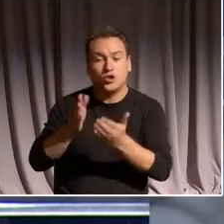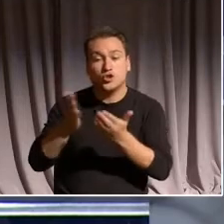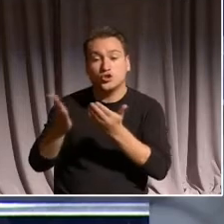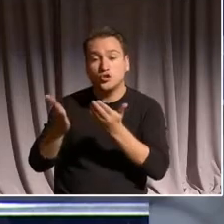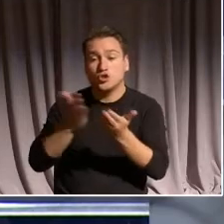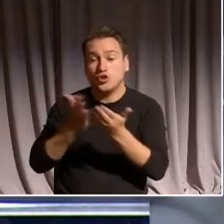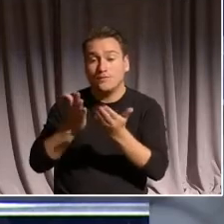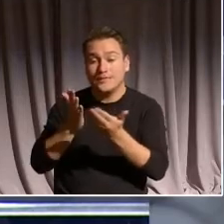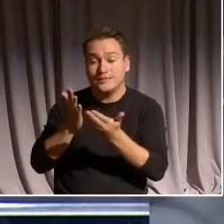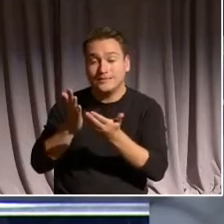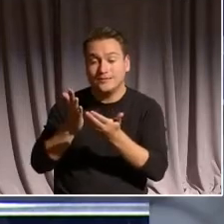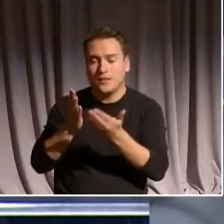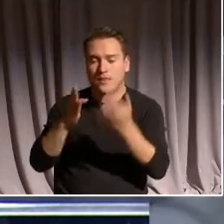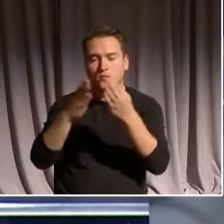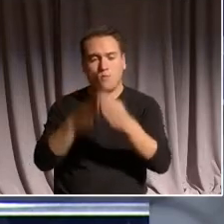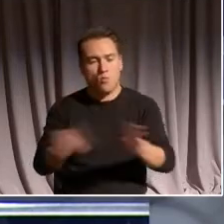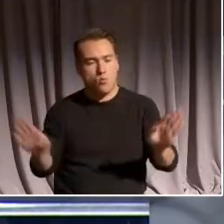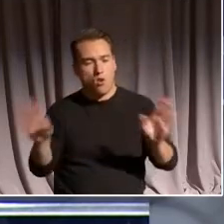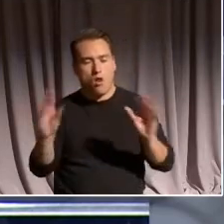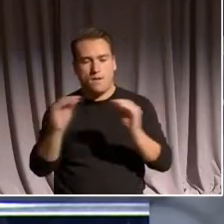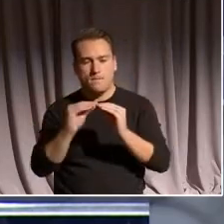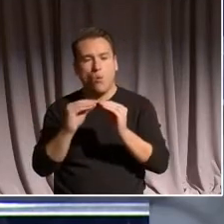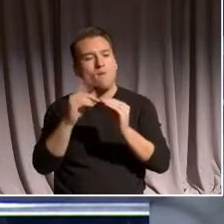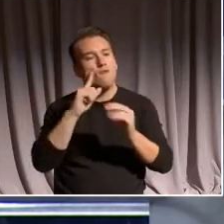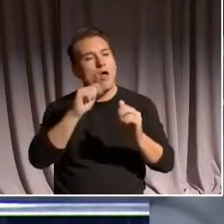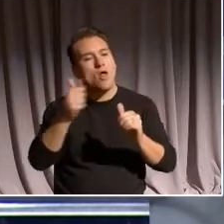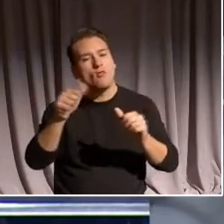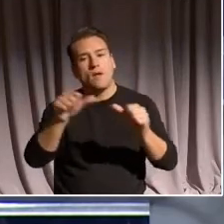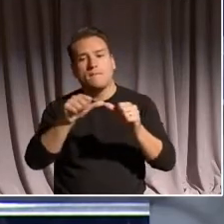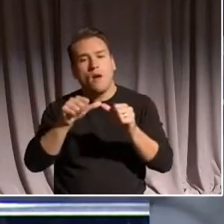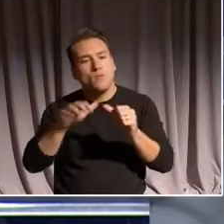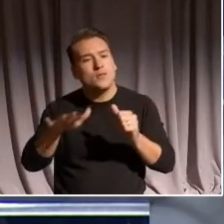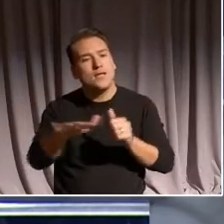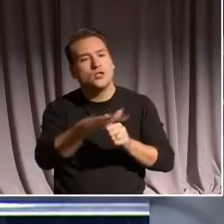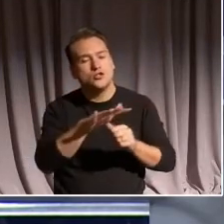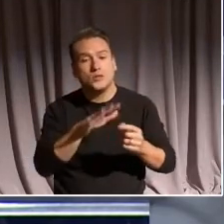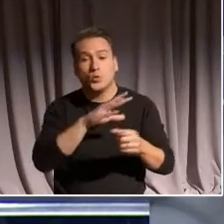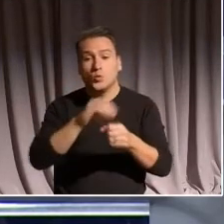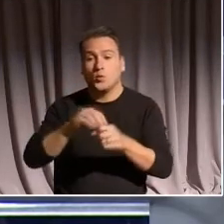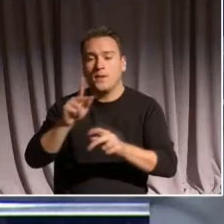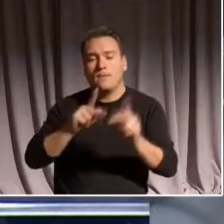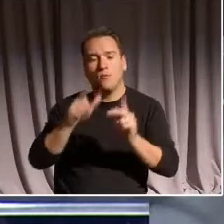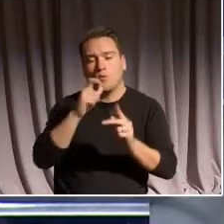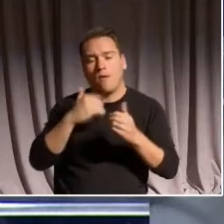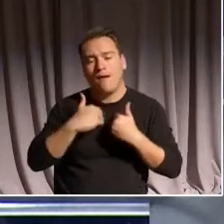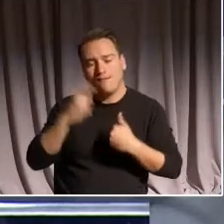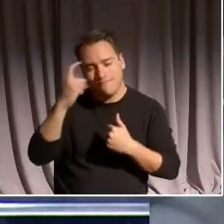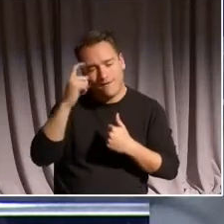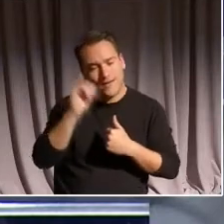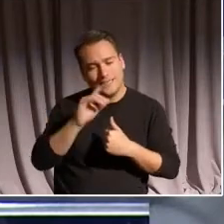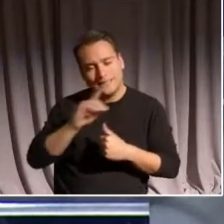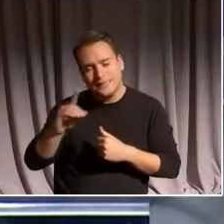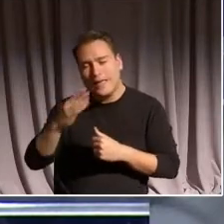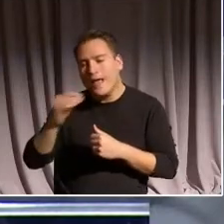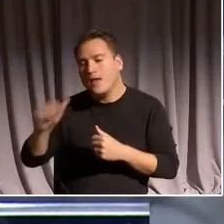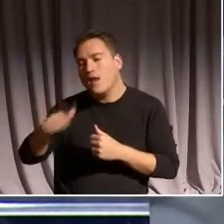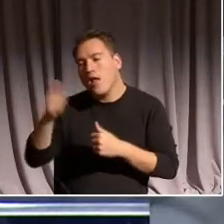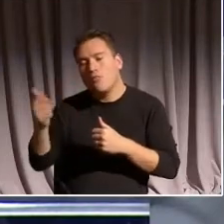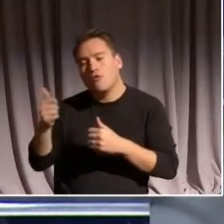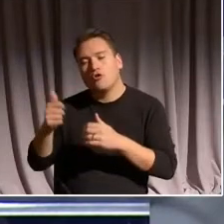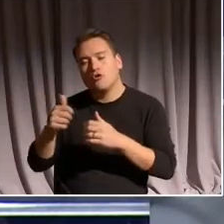other aging and disability populations, including individuals with intellectual disabilities and other underserved